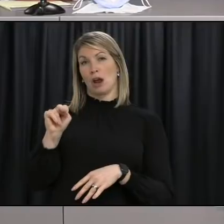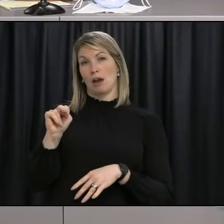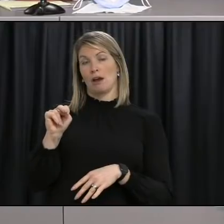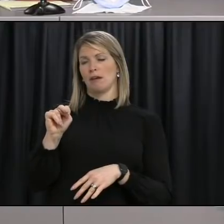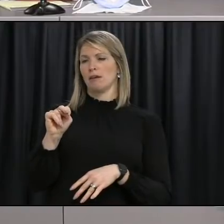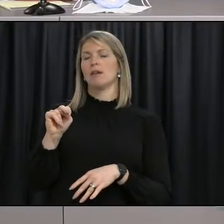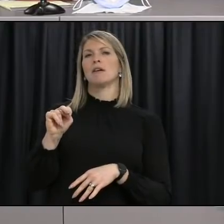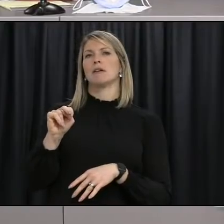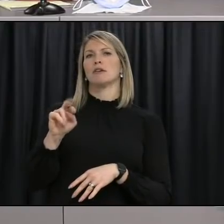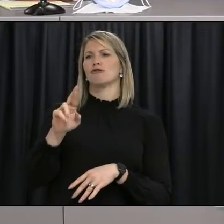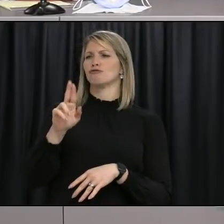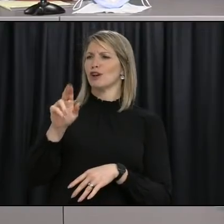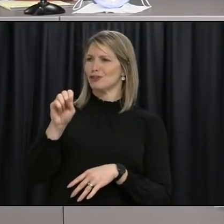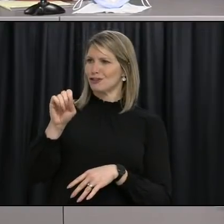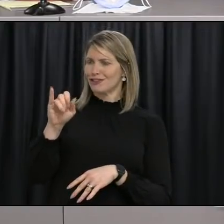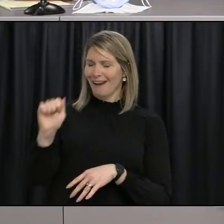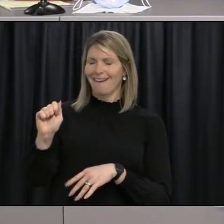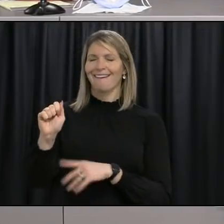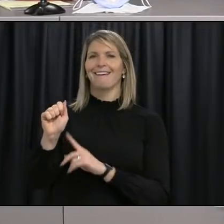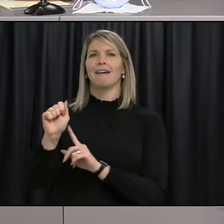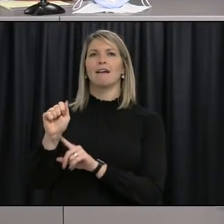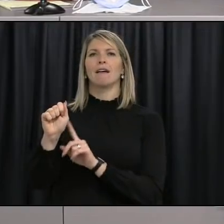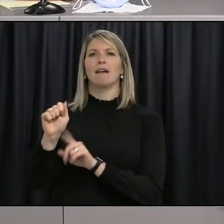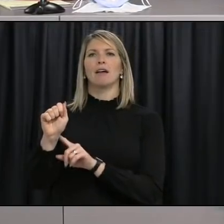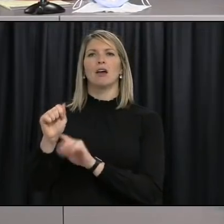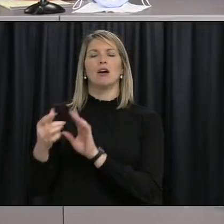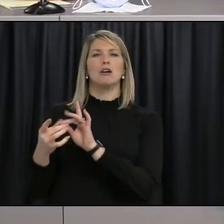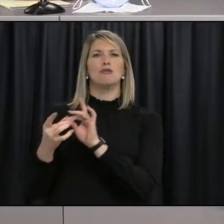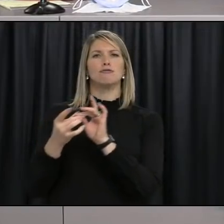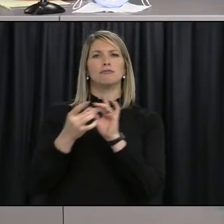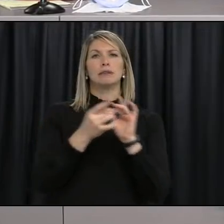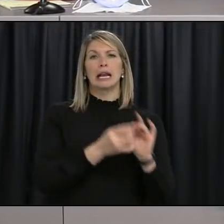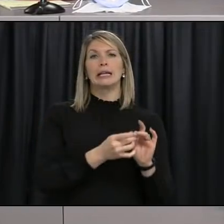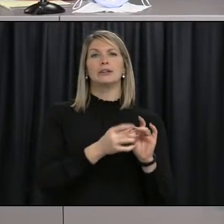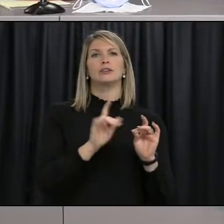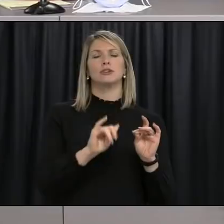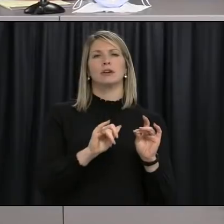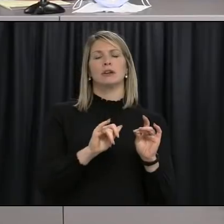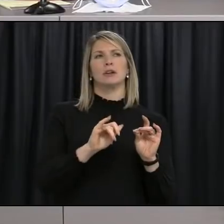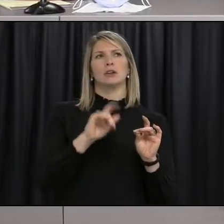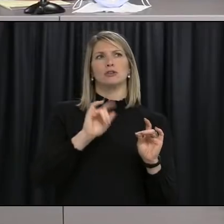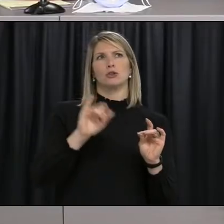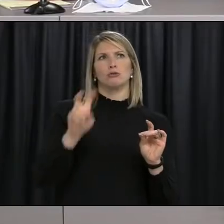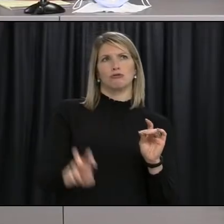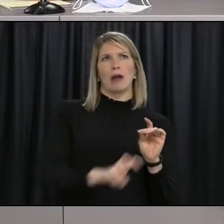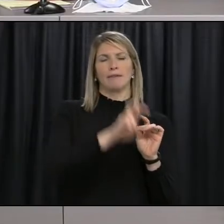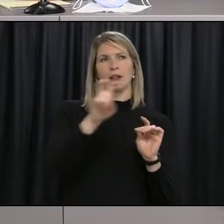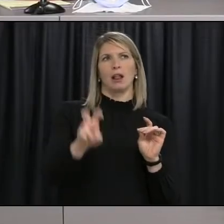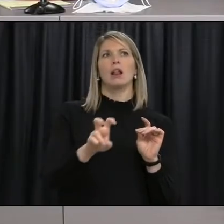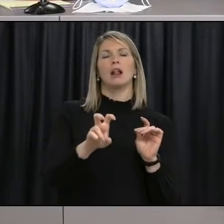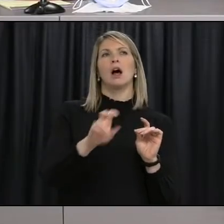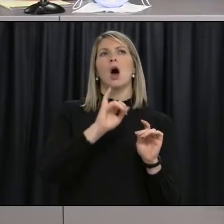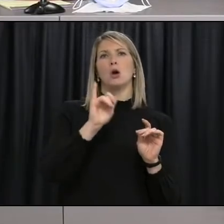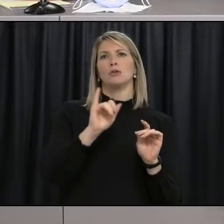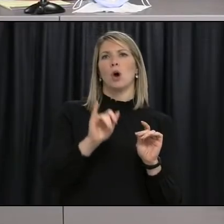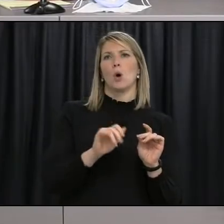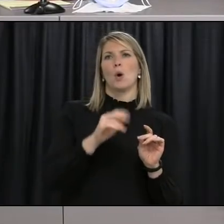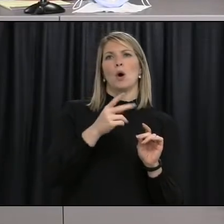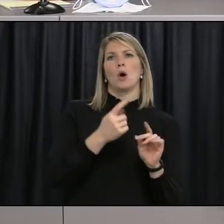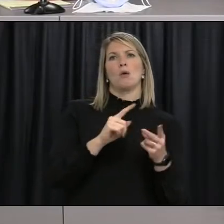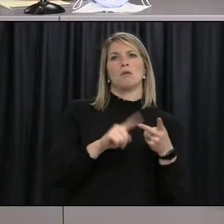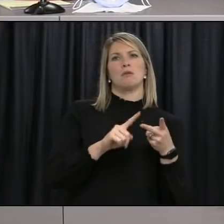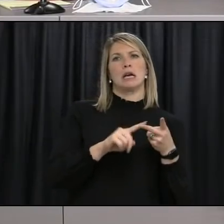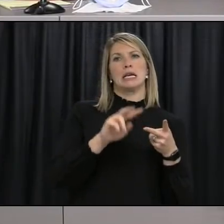few months back, we saw a case regarding an essential healthcare worker from Saskatchewan that traveled to Happy Valley Goose Bay for